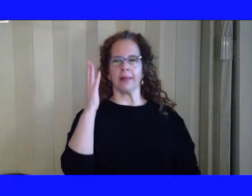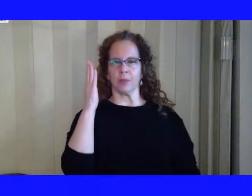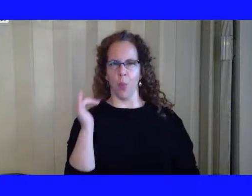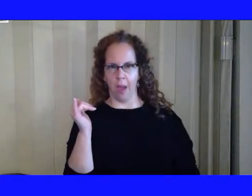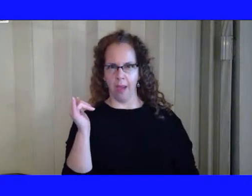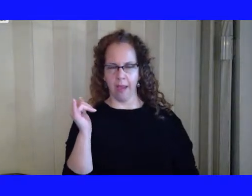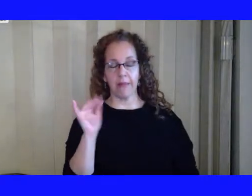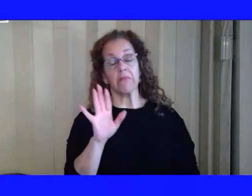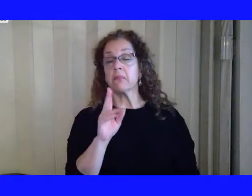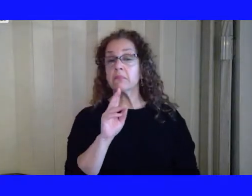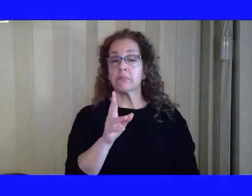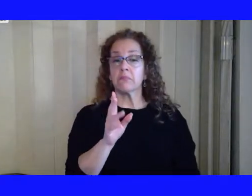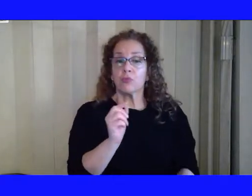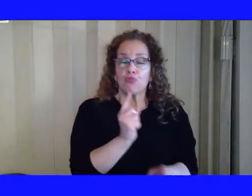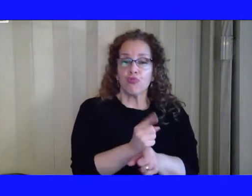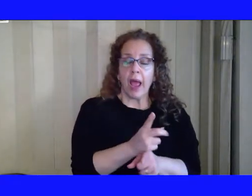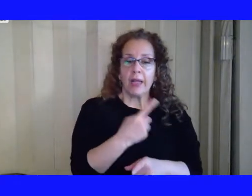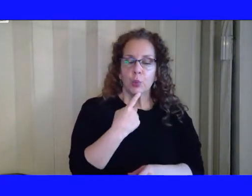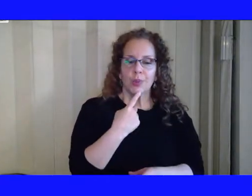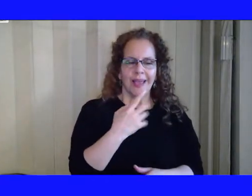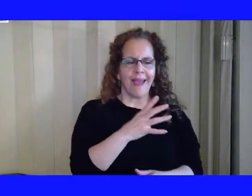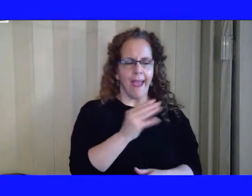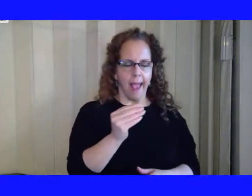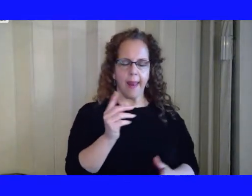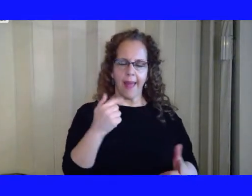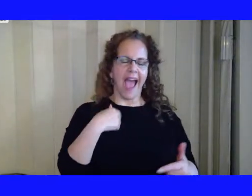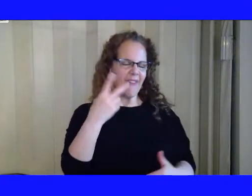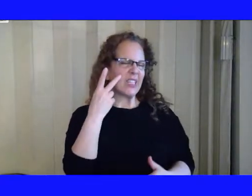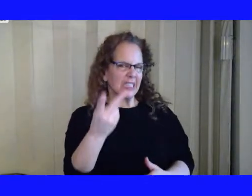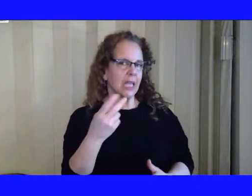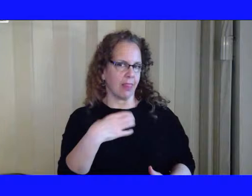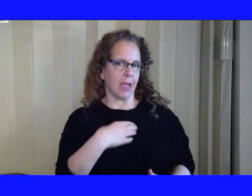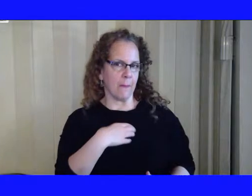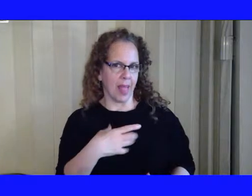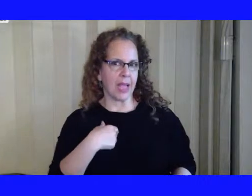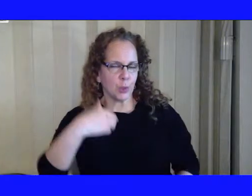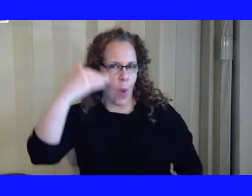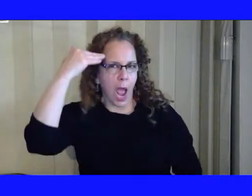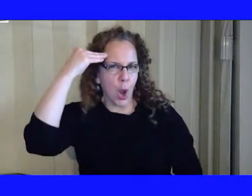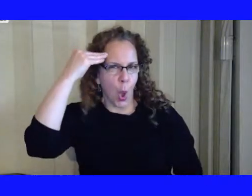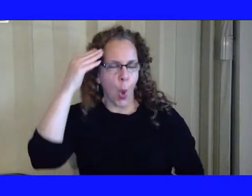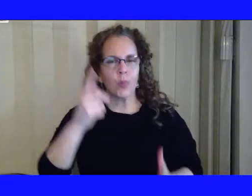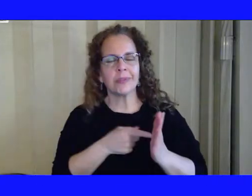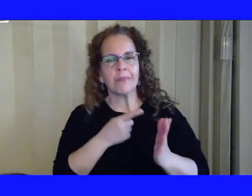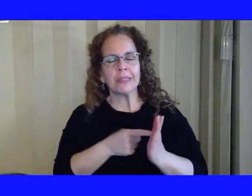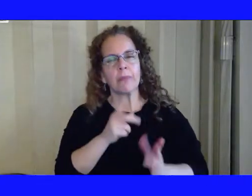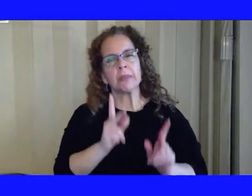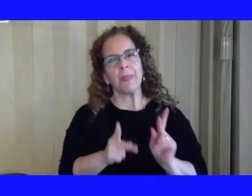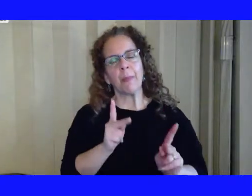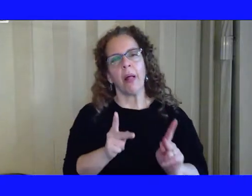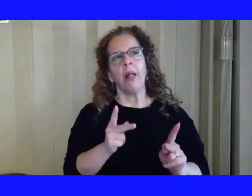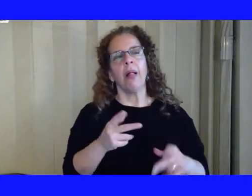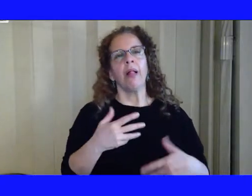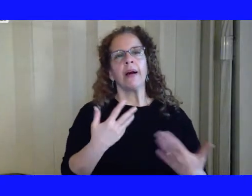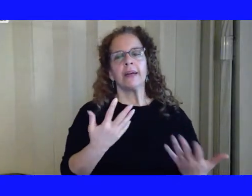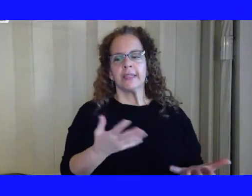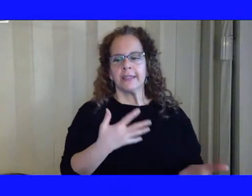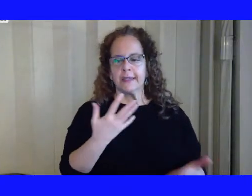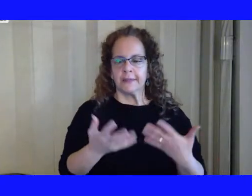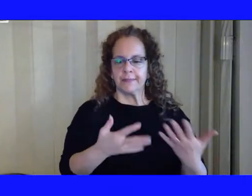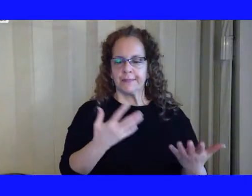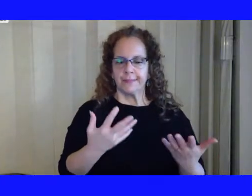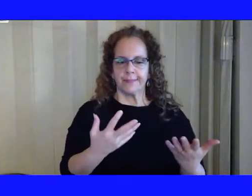sort of how it works at each of the facilities where we see patients, and what numbers we